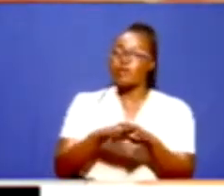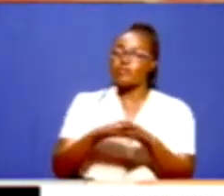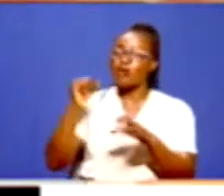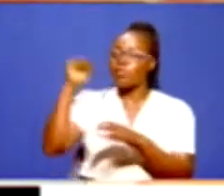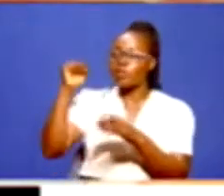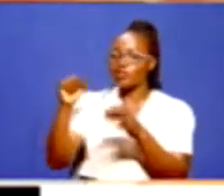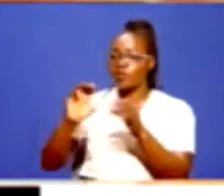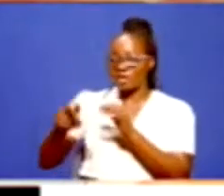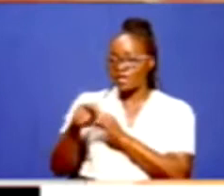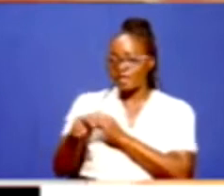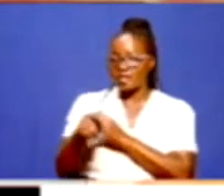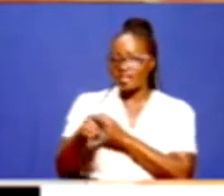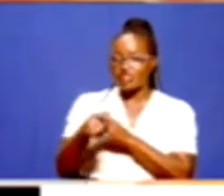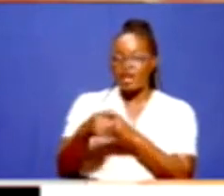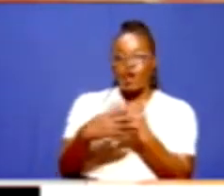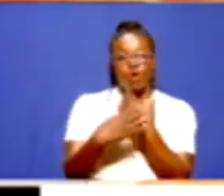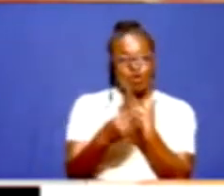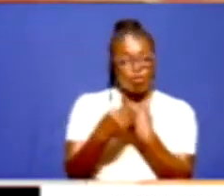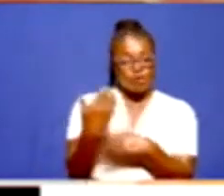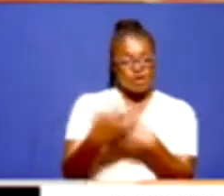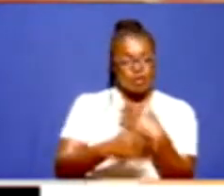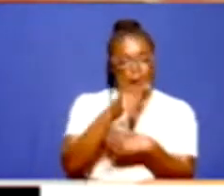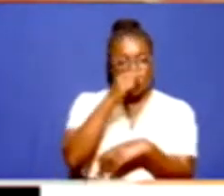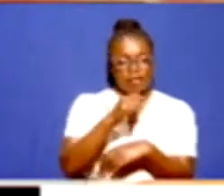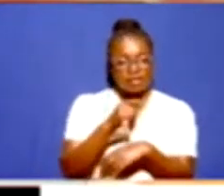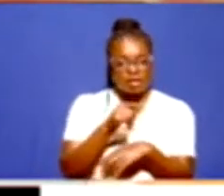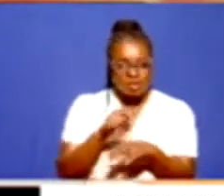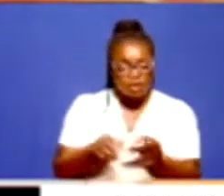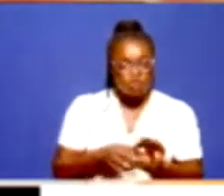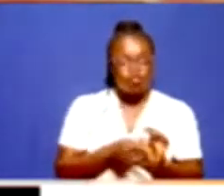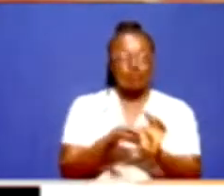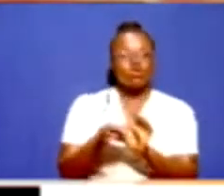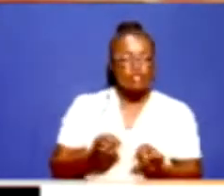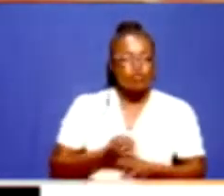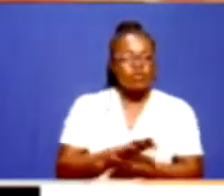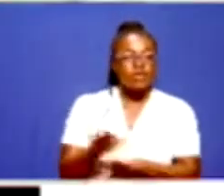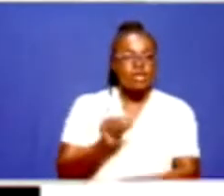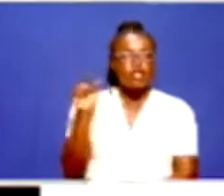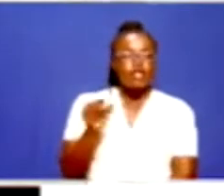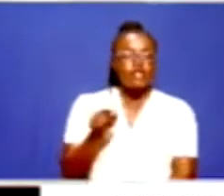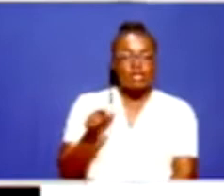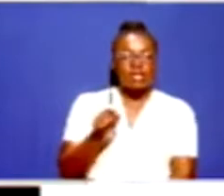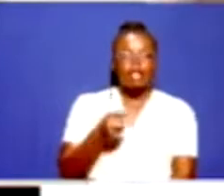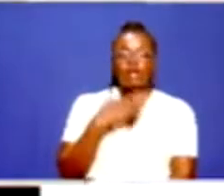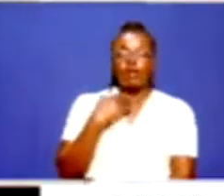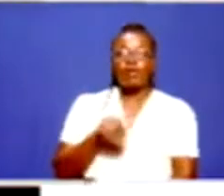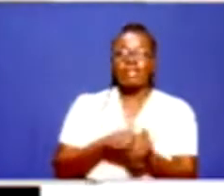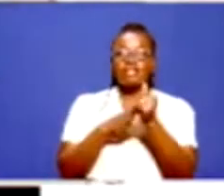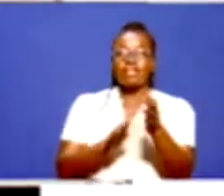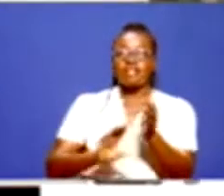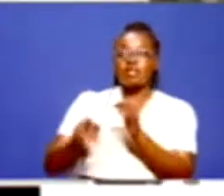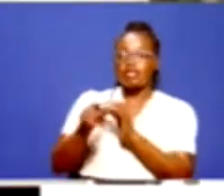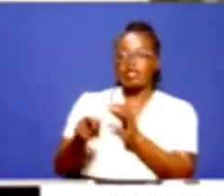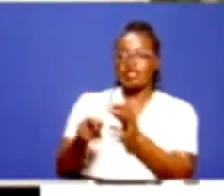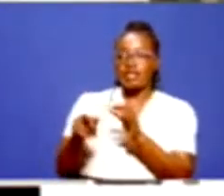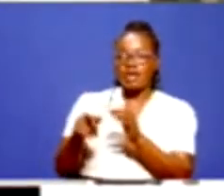emulate their neighbors in Tanzania in entrenching unity in the region. Chinnai called on leaders in the county to unite their